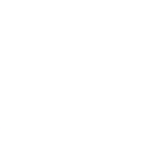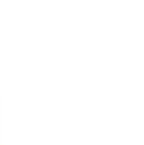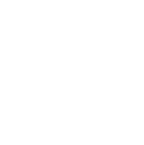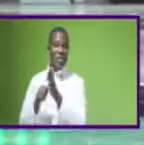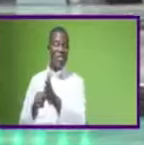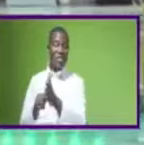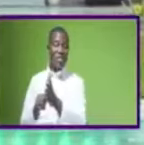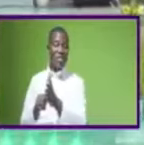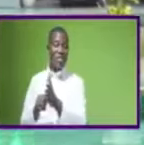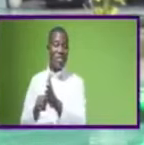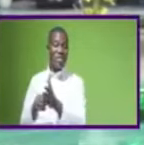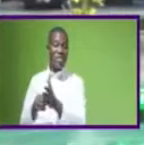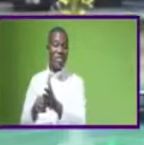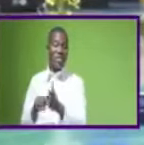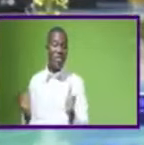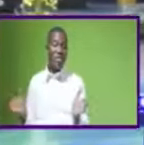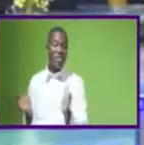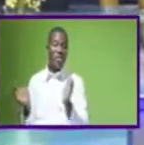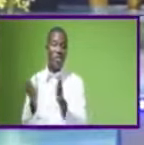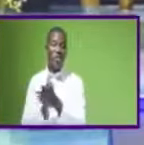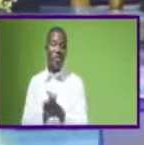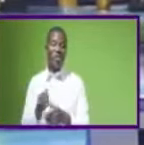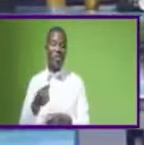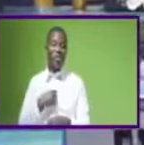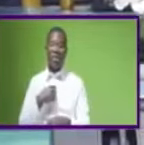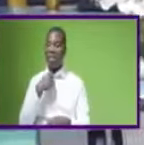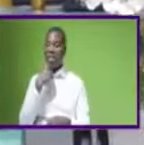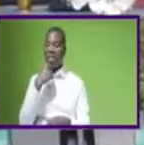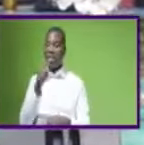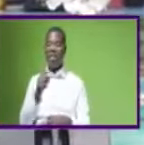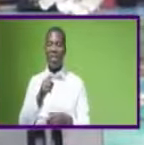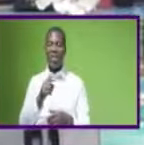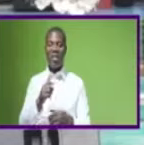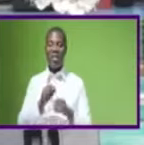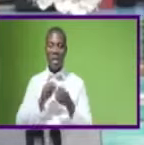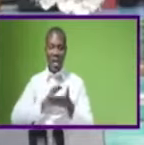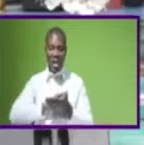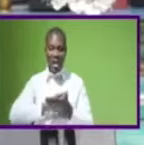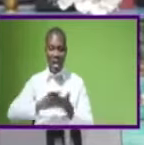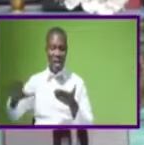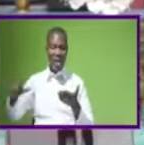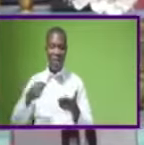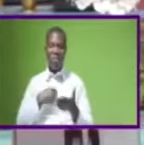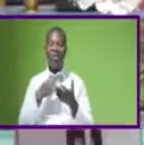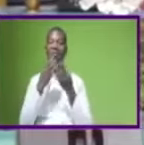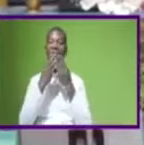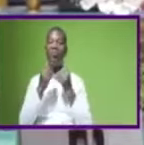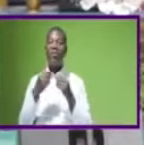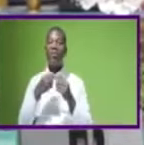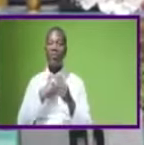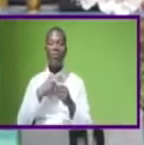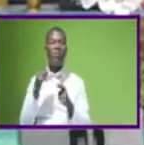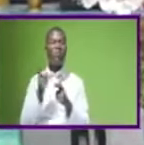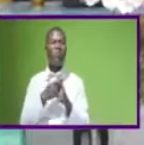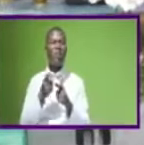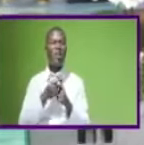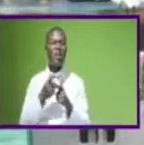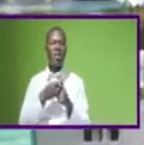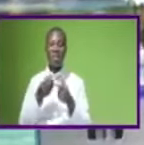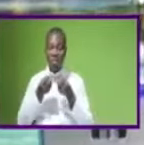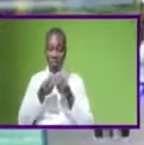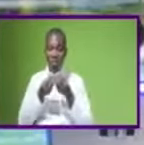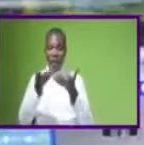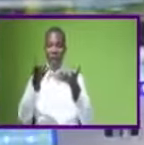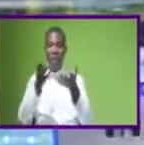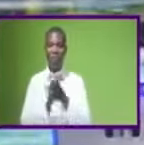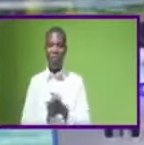ye chembra. Yes, and she mechanic play Miss Steven Adom Kyei Duah medical maka chere mo sem